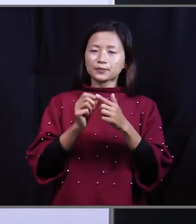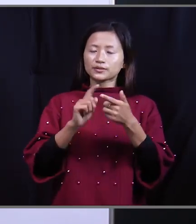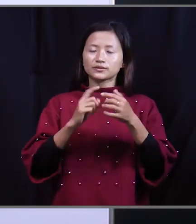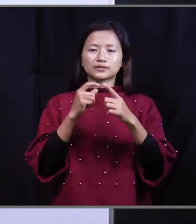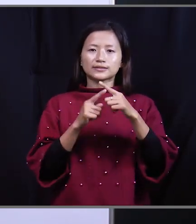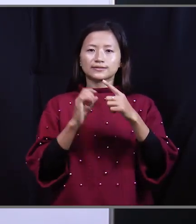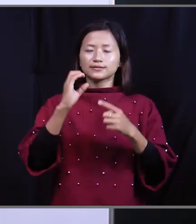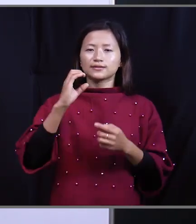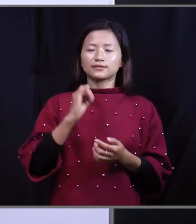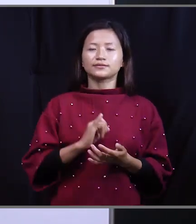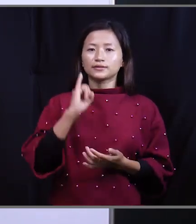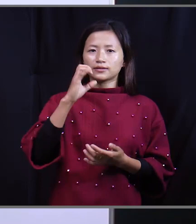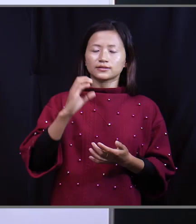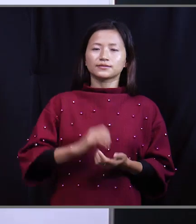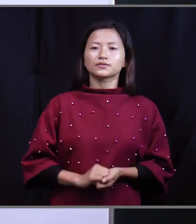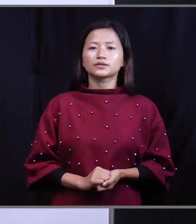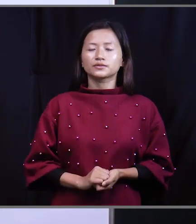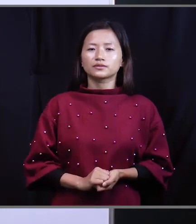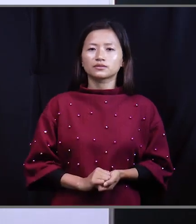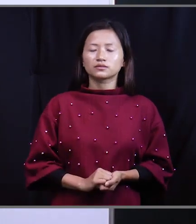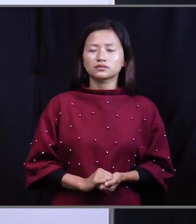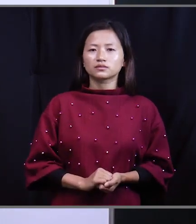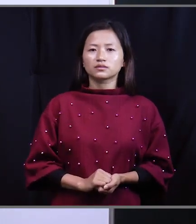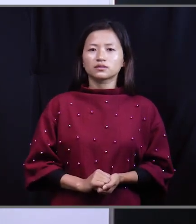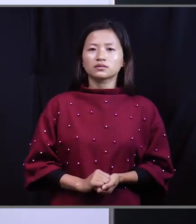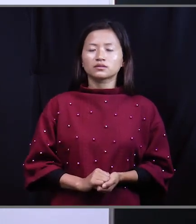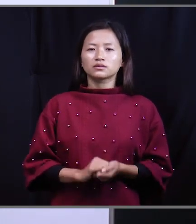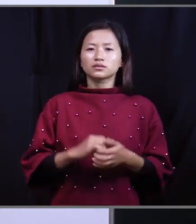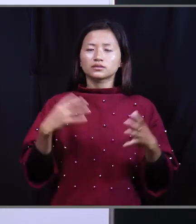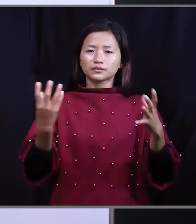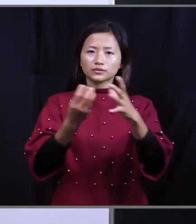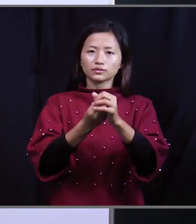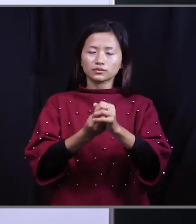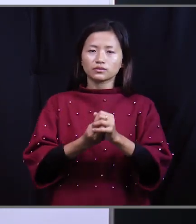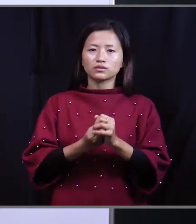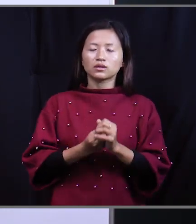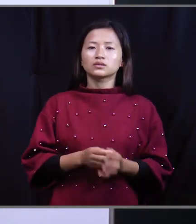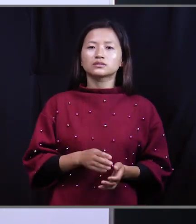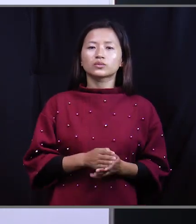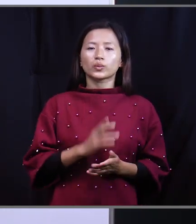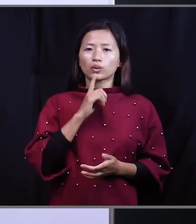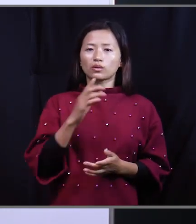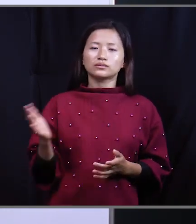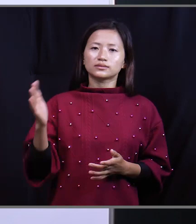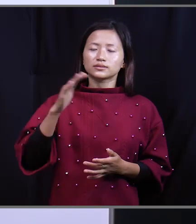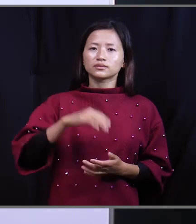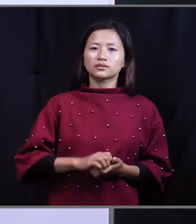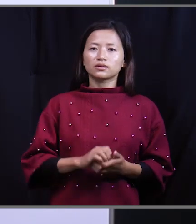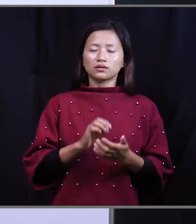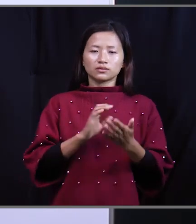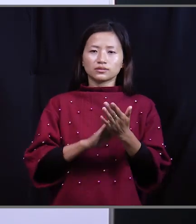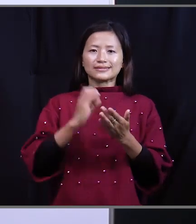that. This process of the chromatids synapsing together is called the